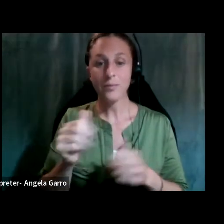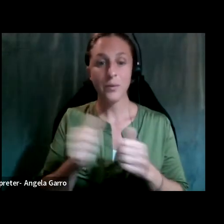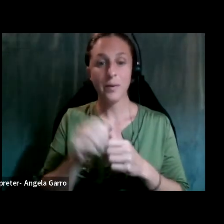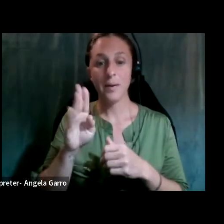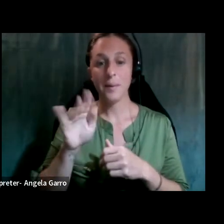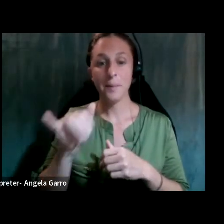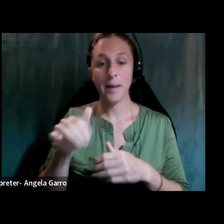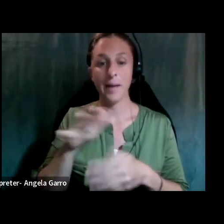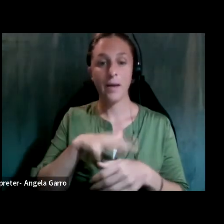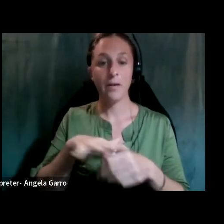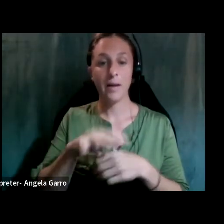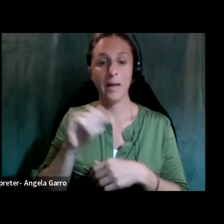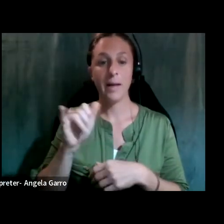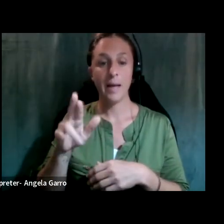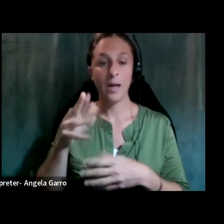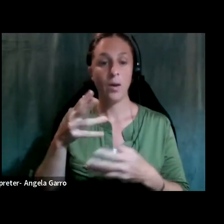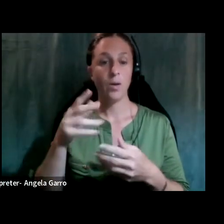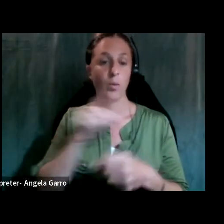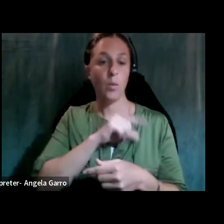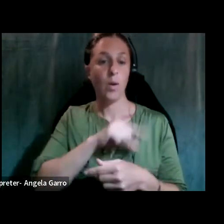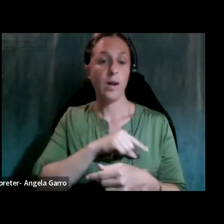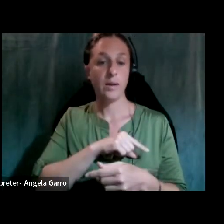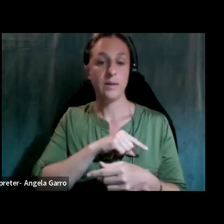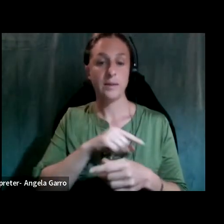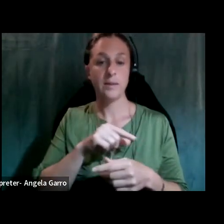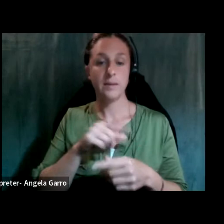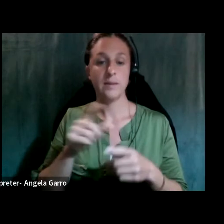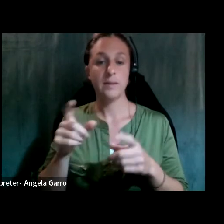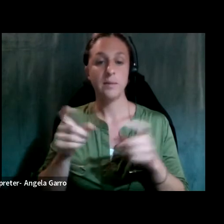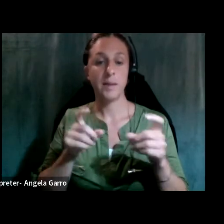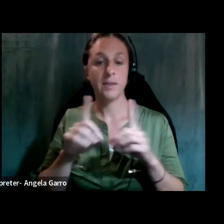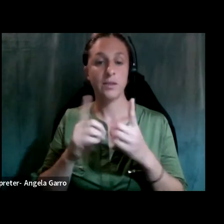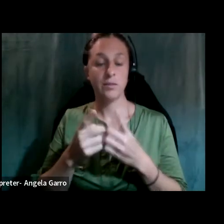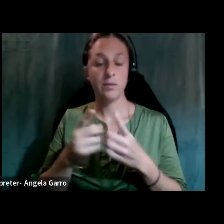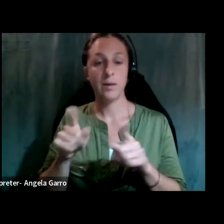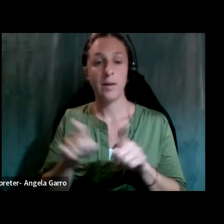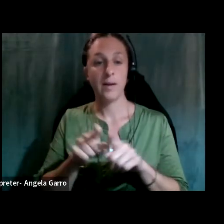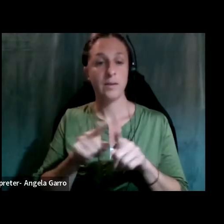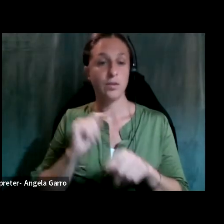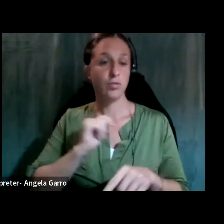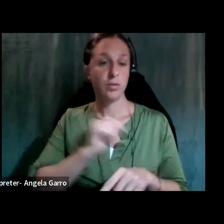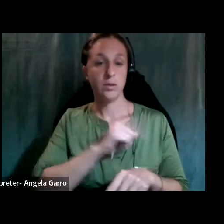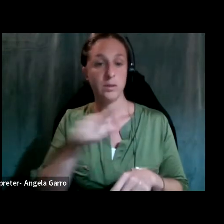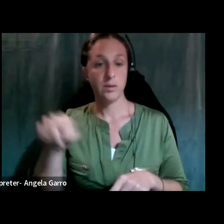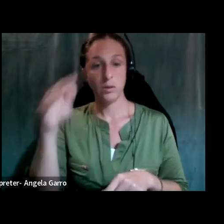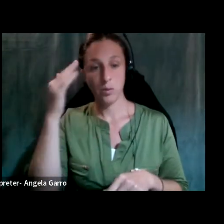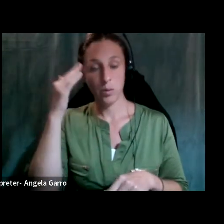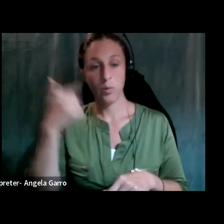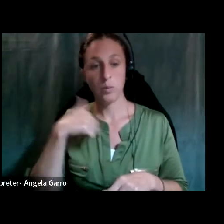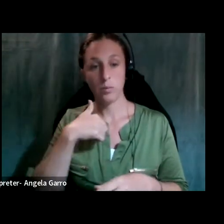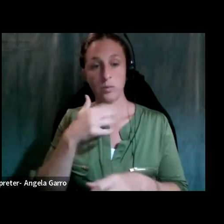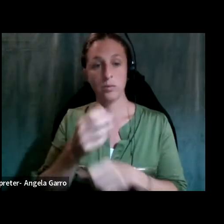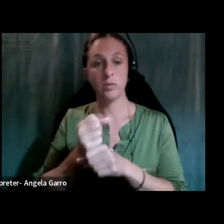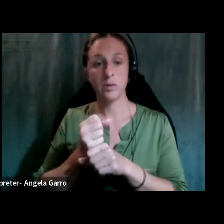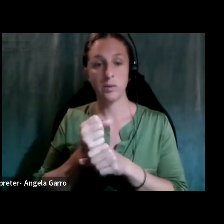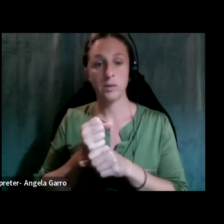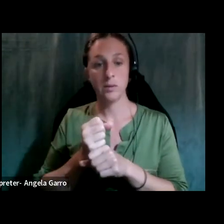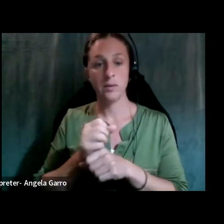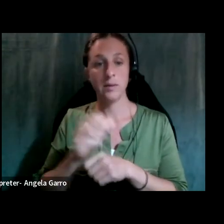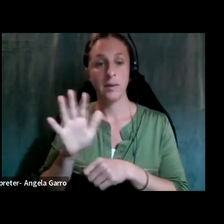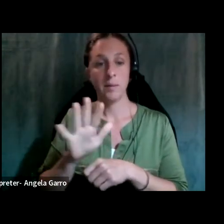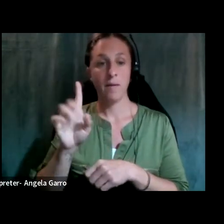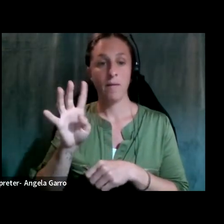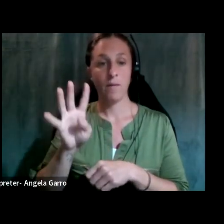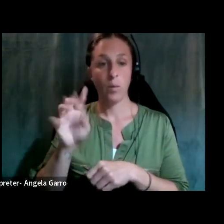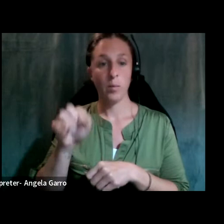Air Quality Management District. But as trustees know, we received about a